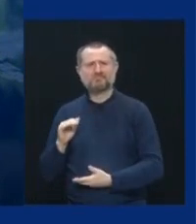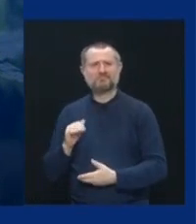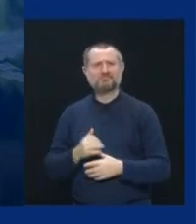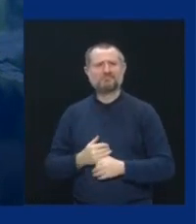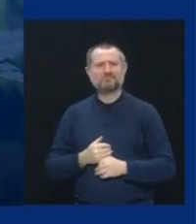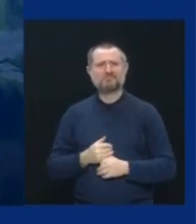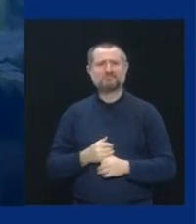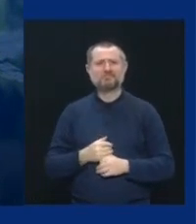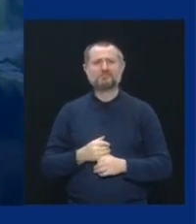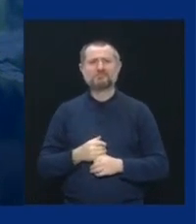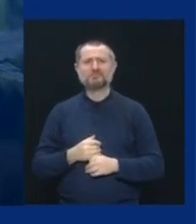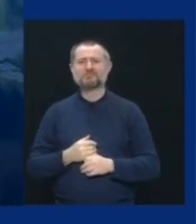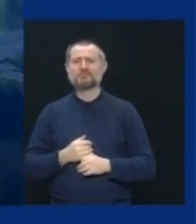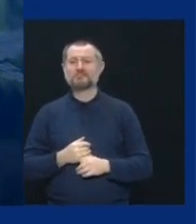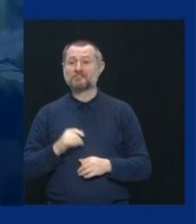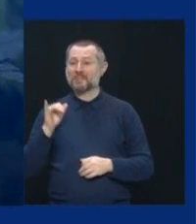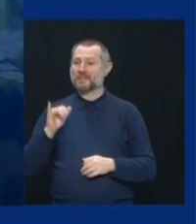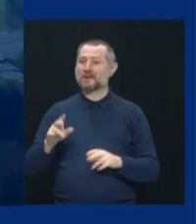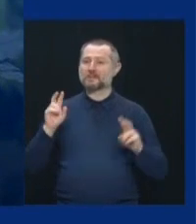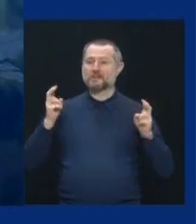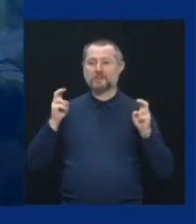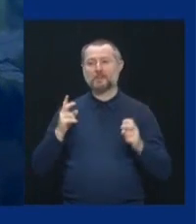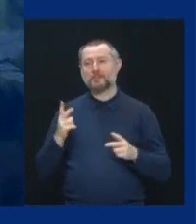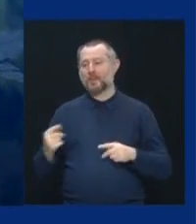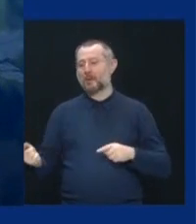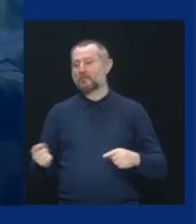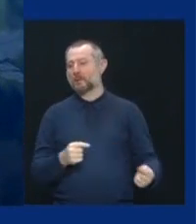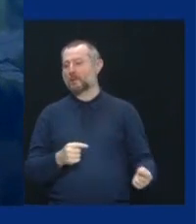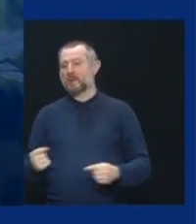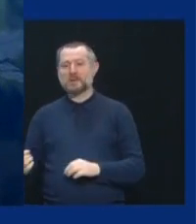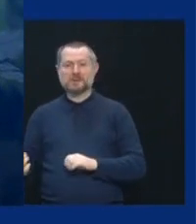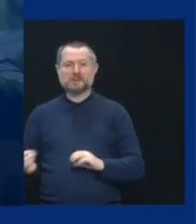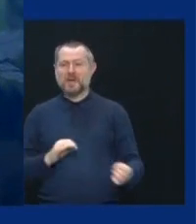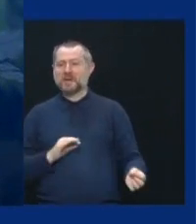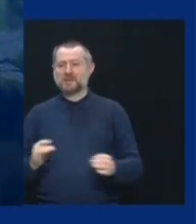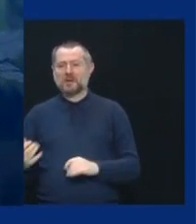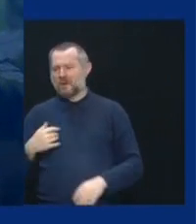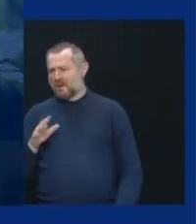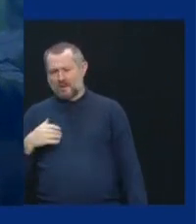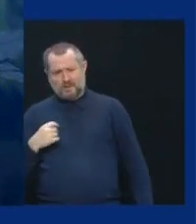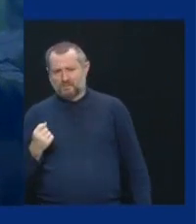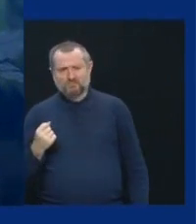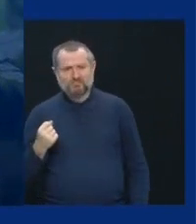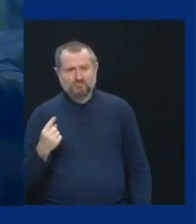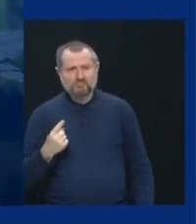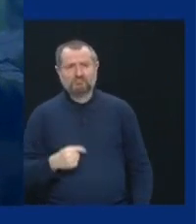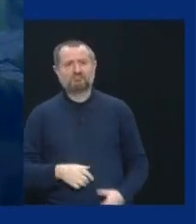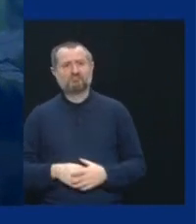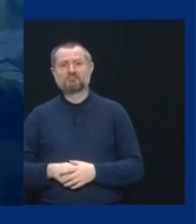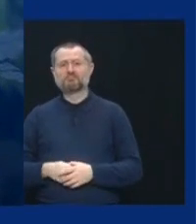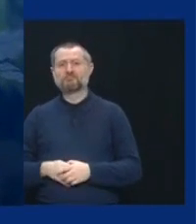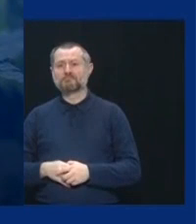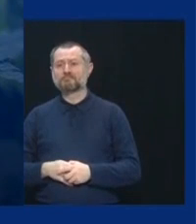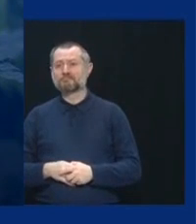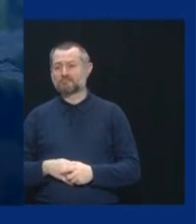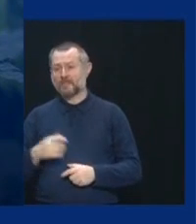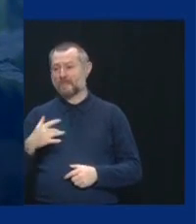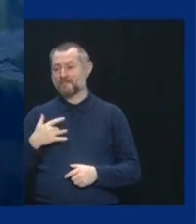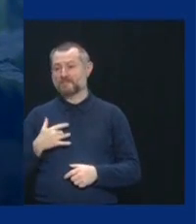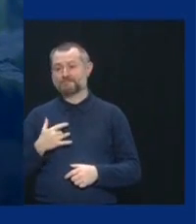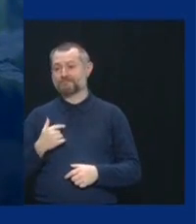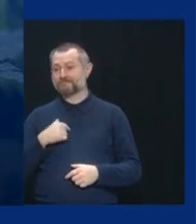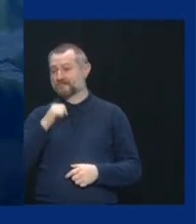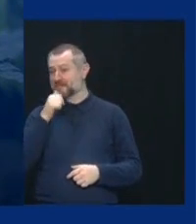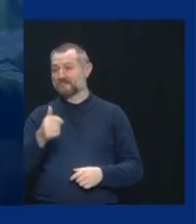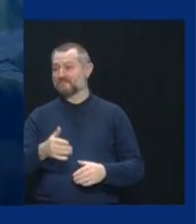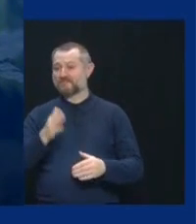It is a controversial topic. It's a controversial and a difficult vote. I get it. I believe if we don't have it